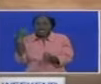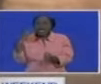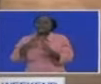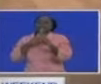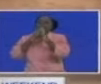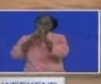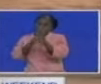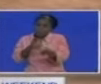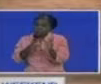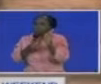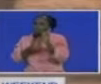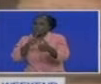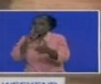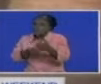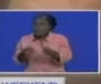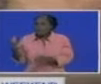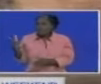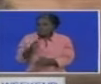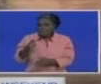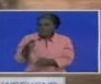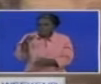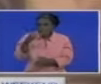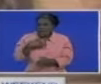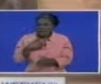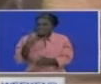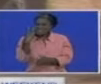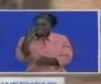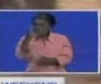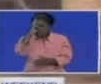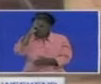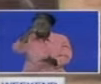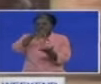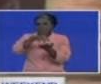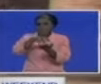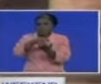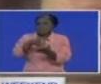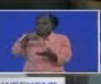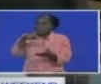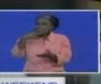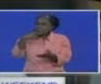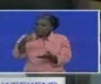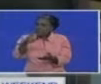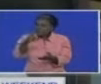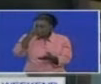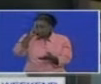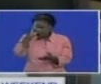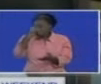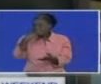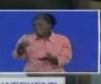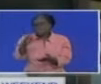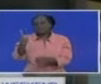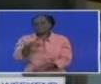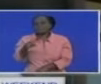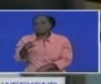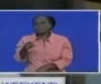Turkana had indicated the militia were holding three police camps. Police say that is not the case. The Inspector General would like